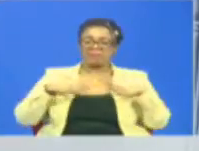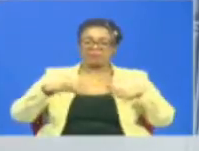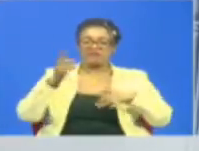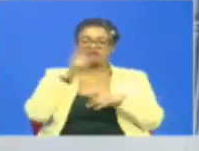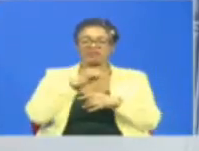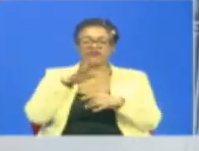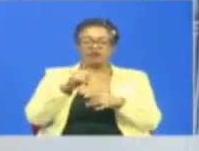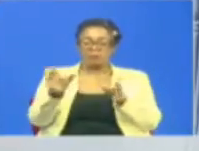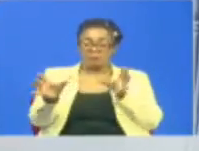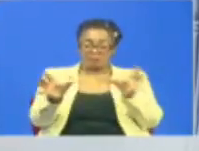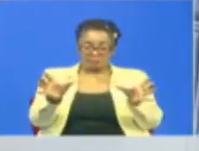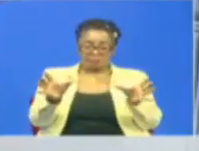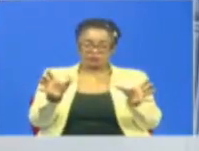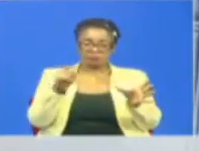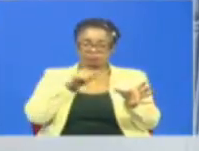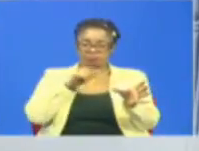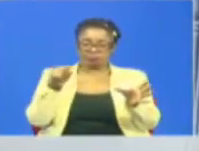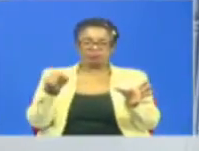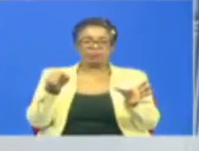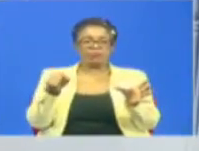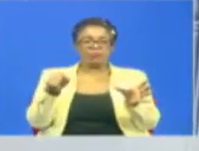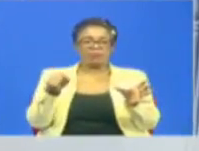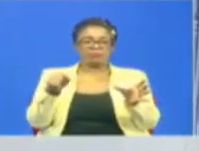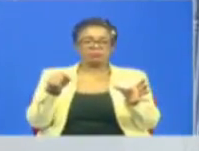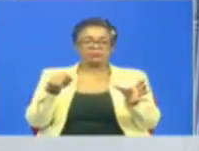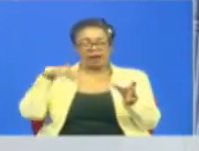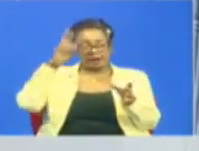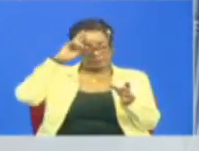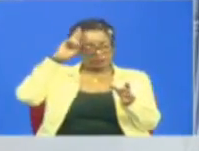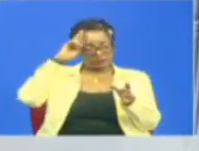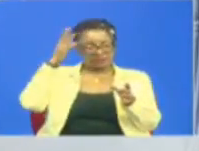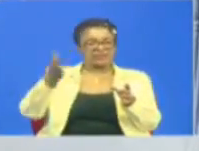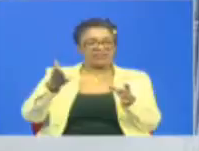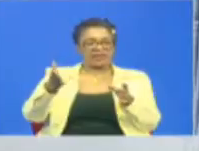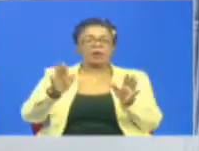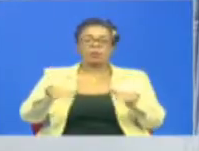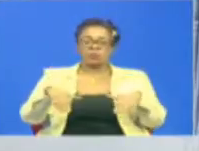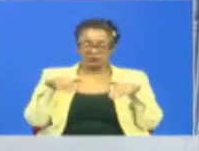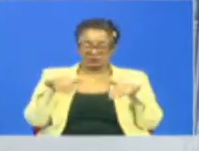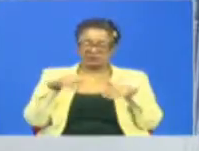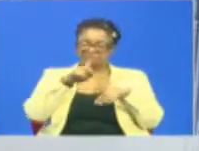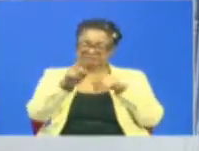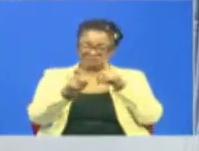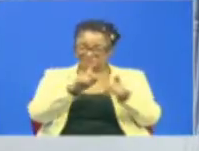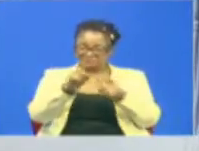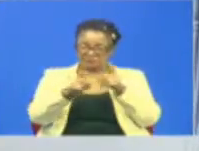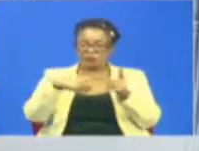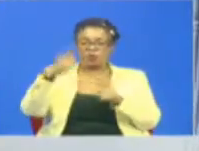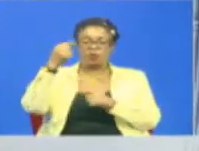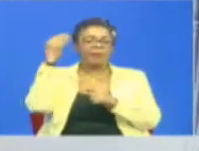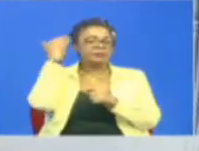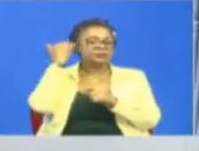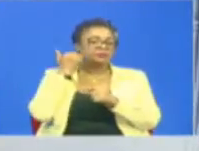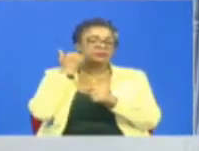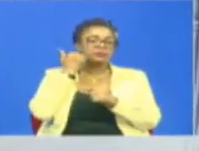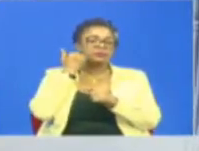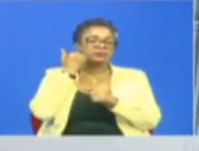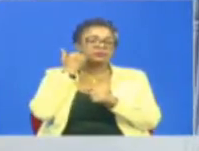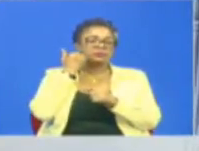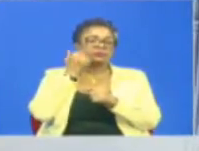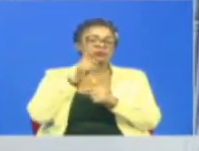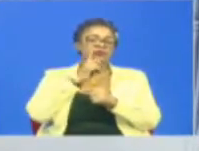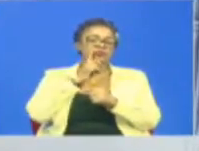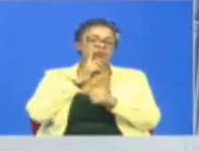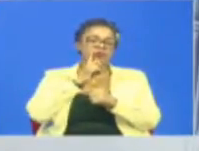jamii zote mbili. Wako kwa police station, wamehojiwa, wamerecord statement na